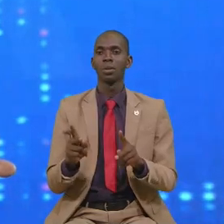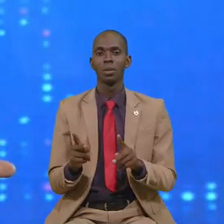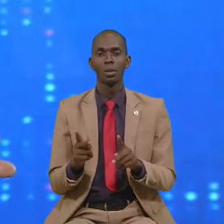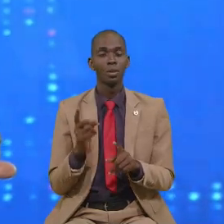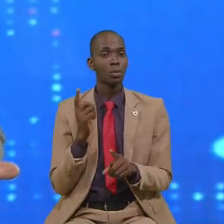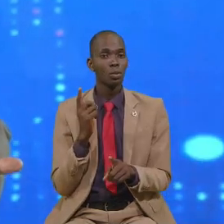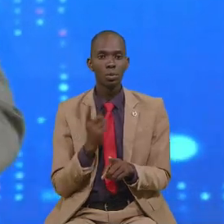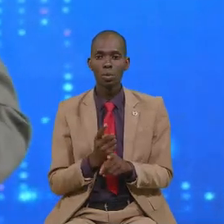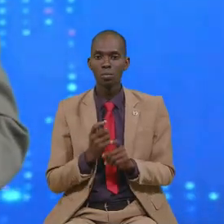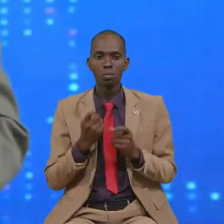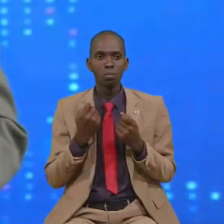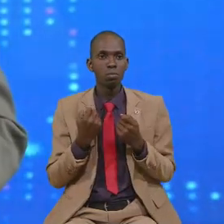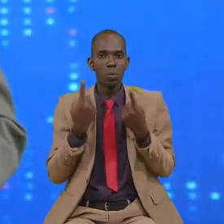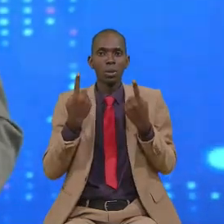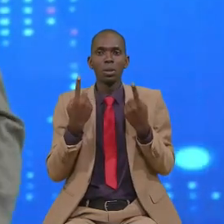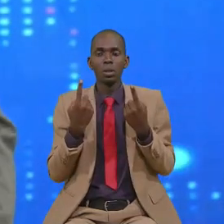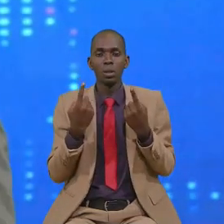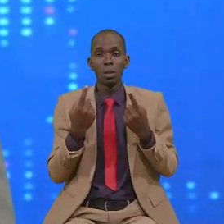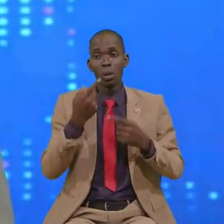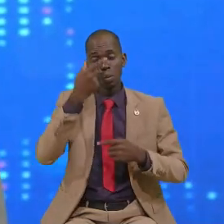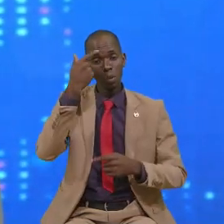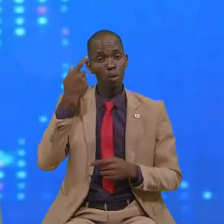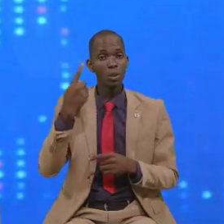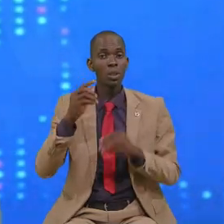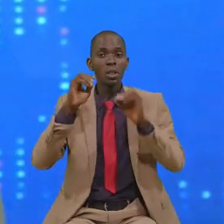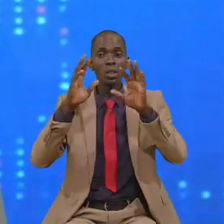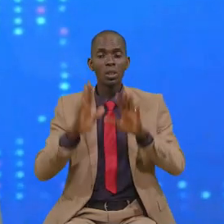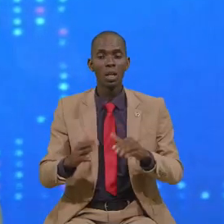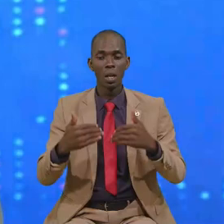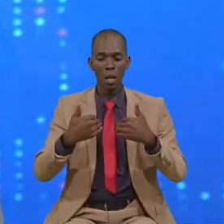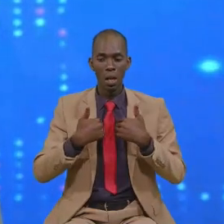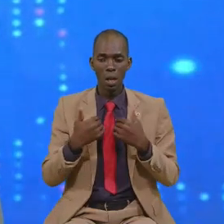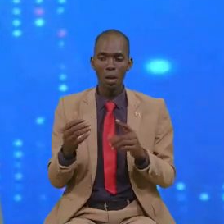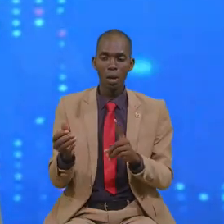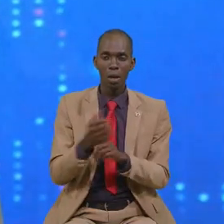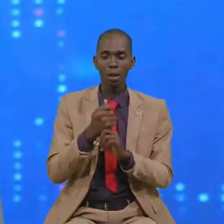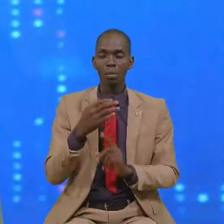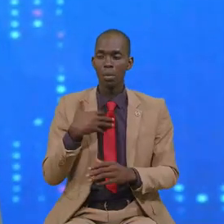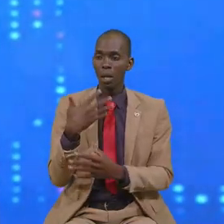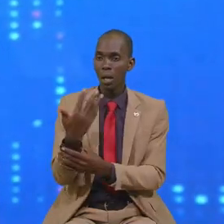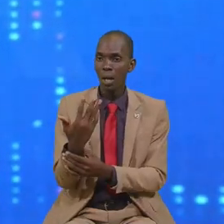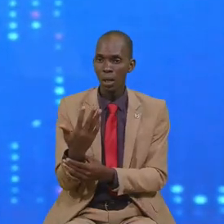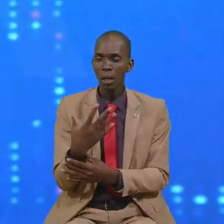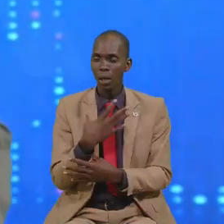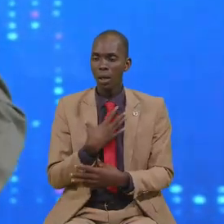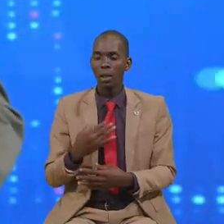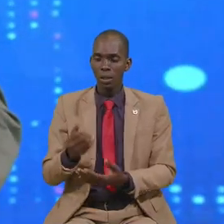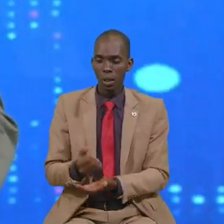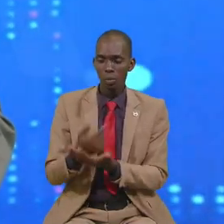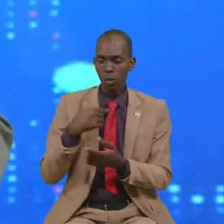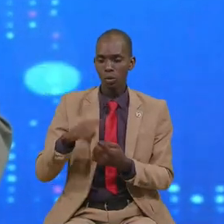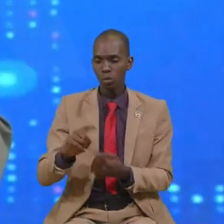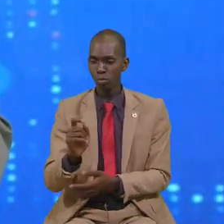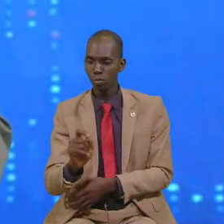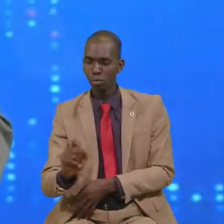sudden, because the teacher had held my hand and had written those things, the thing